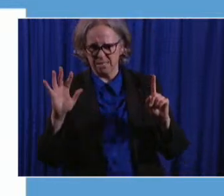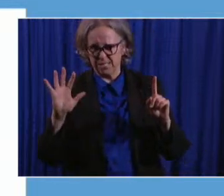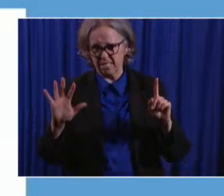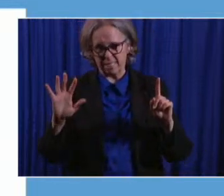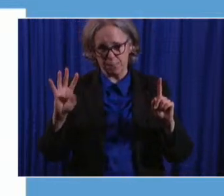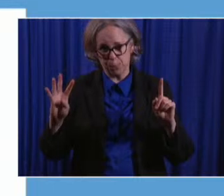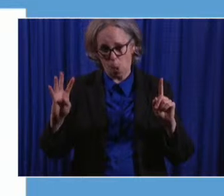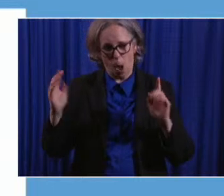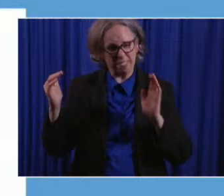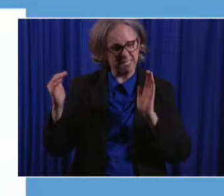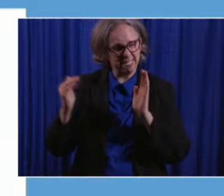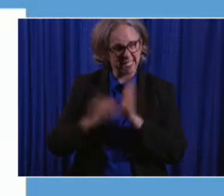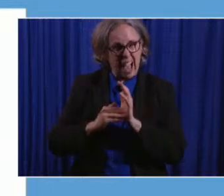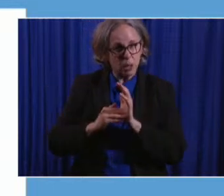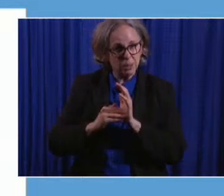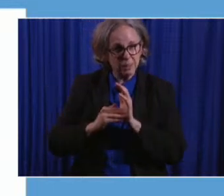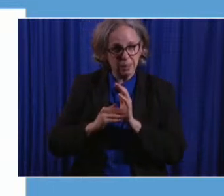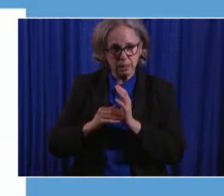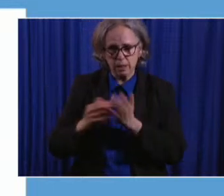it's